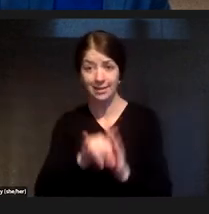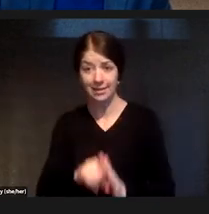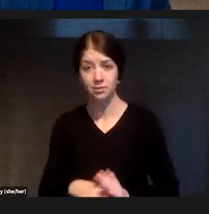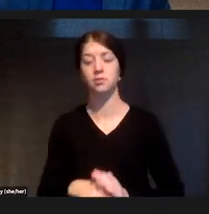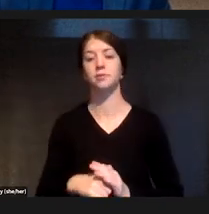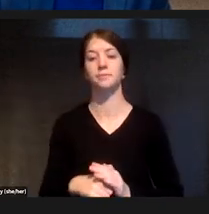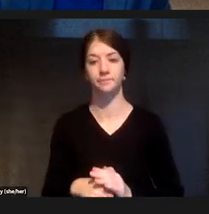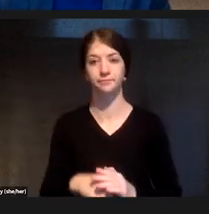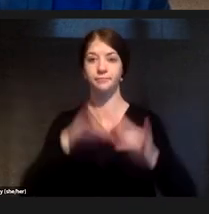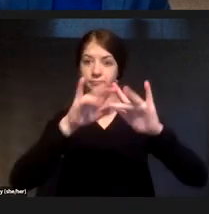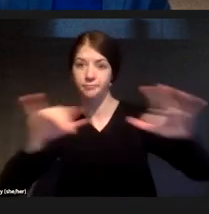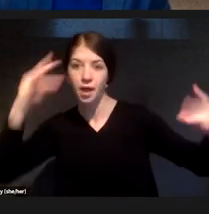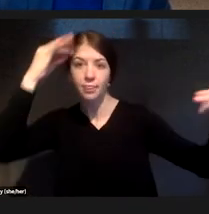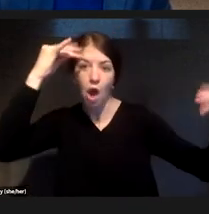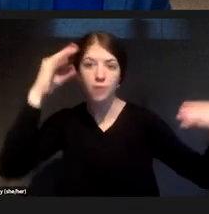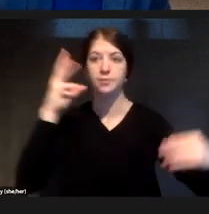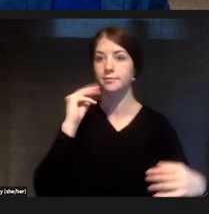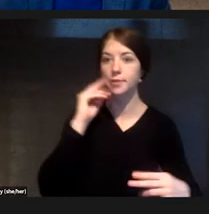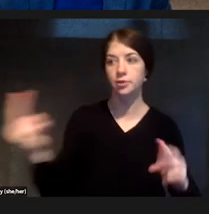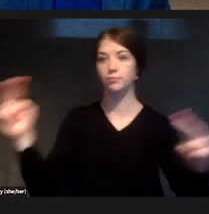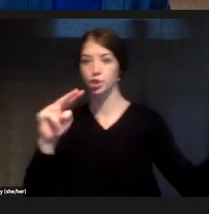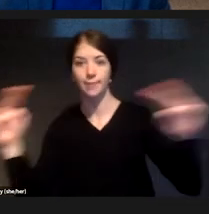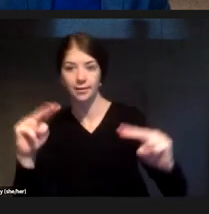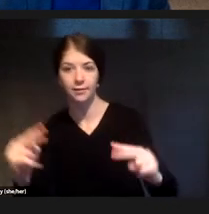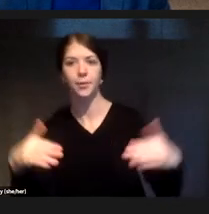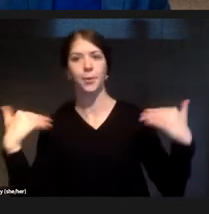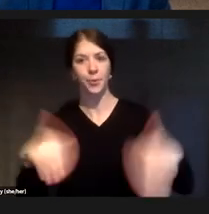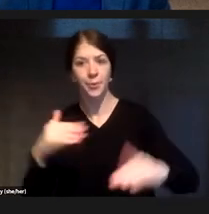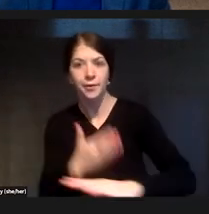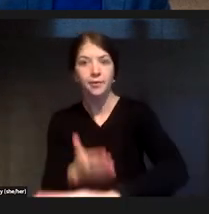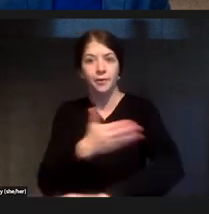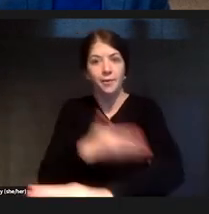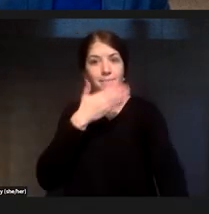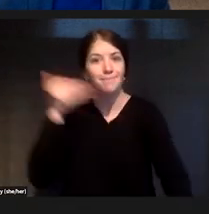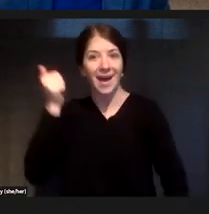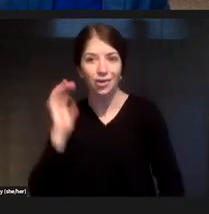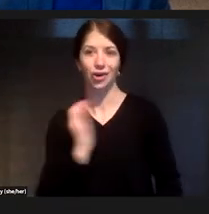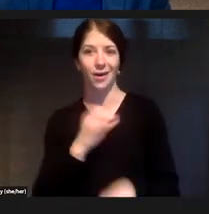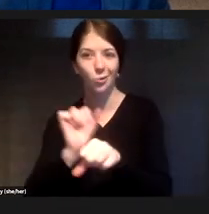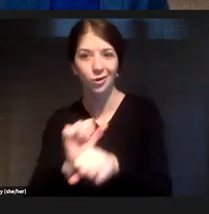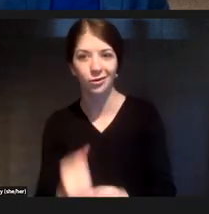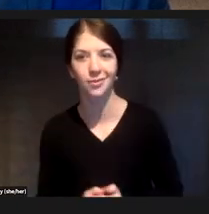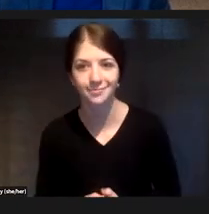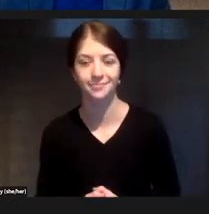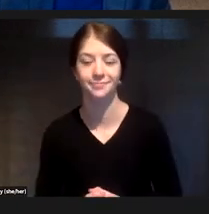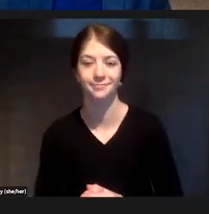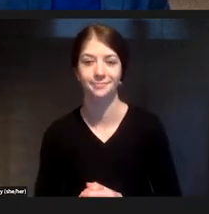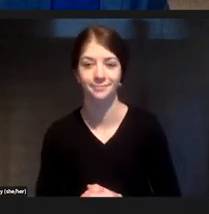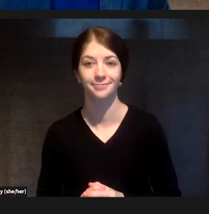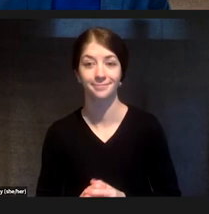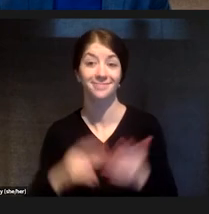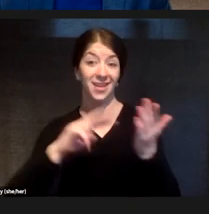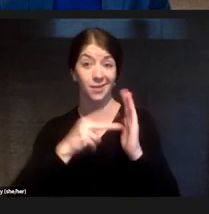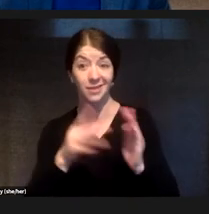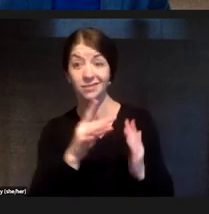set of thoughts and experiences and perspectives are actually going to make all of the work we do better. We are going to then recognize the